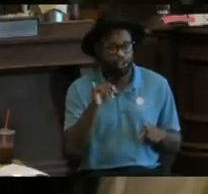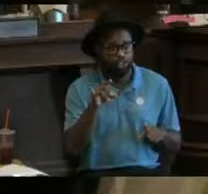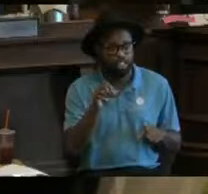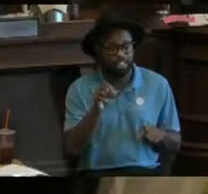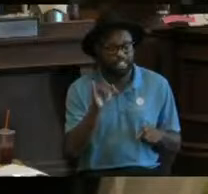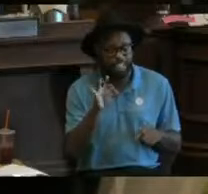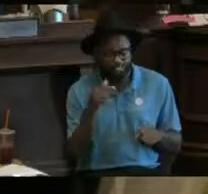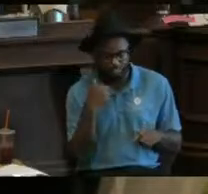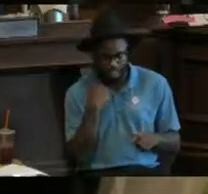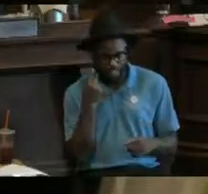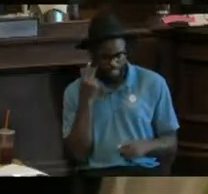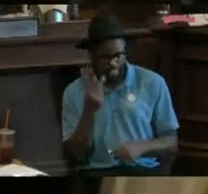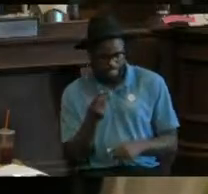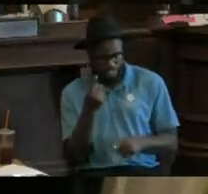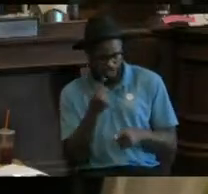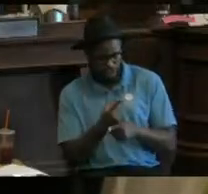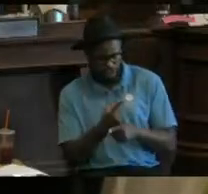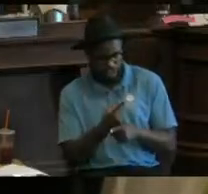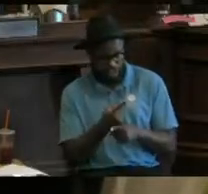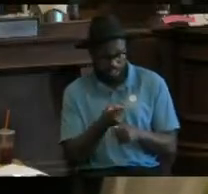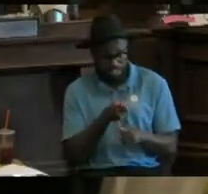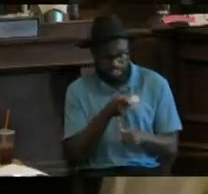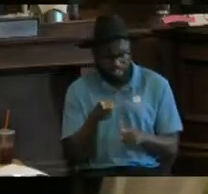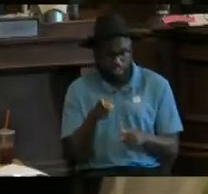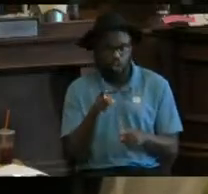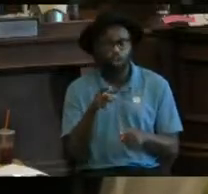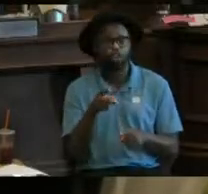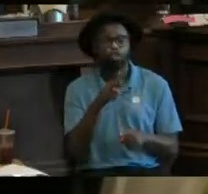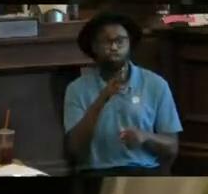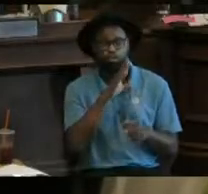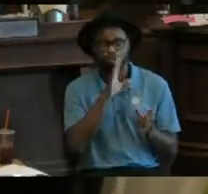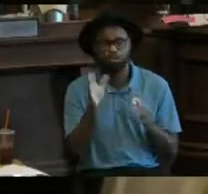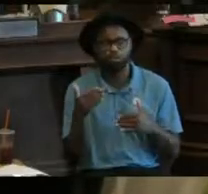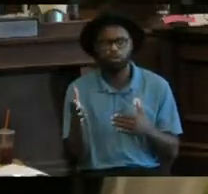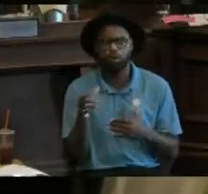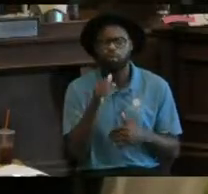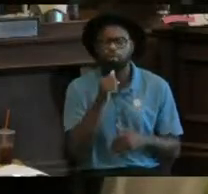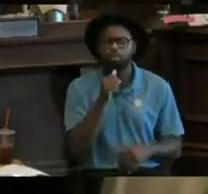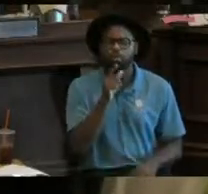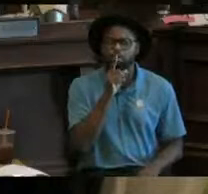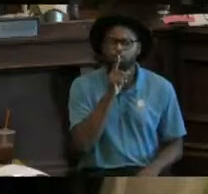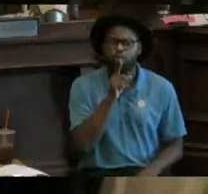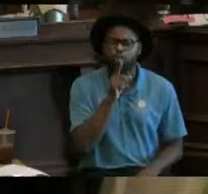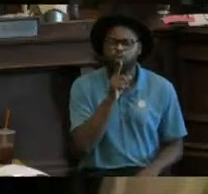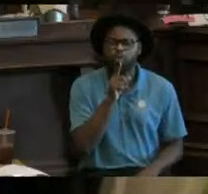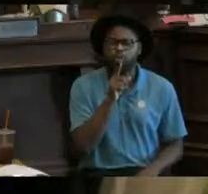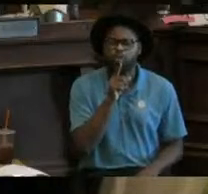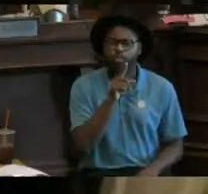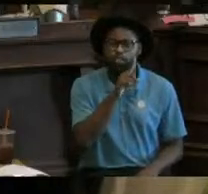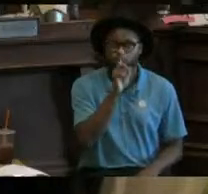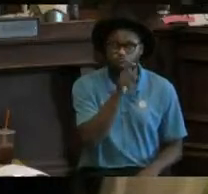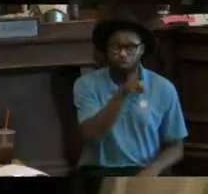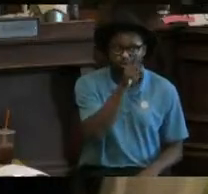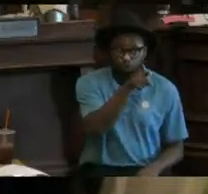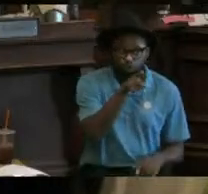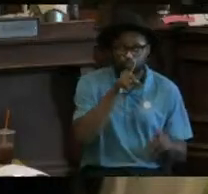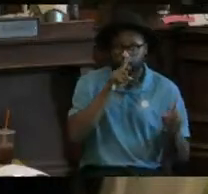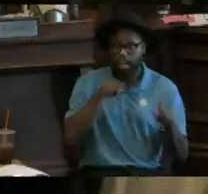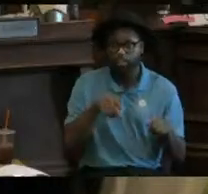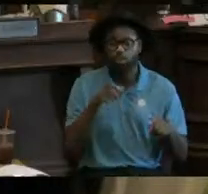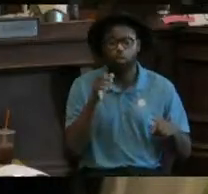this correctly, are two bedrooms. And so I don't know if that's a question that you can answer or just